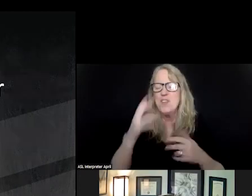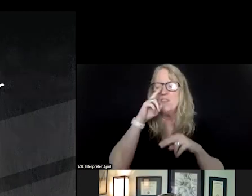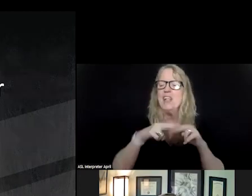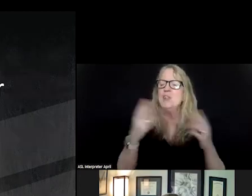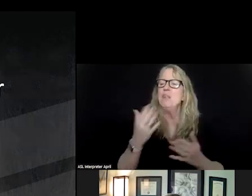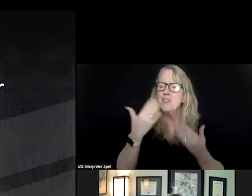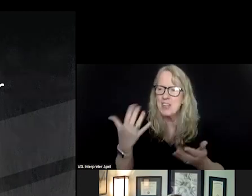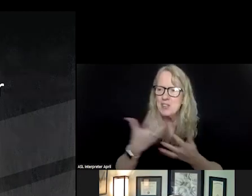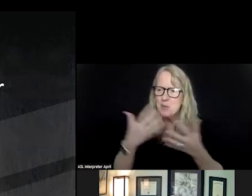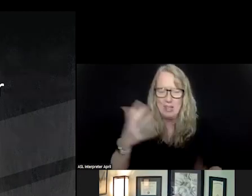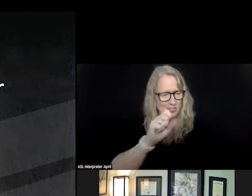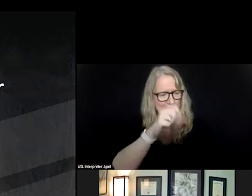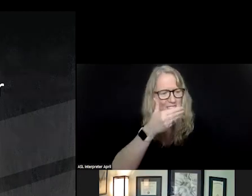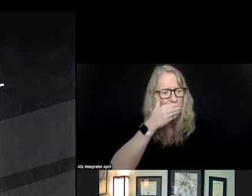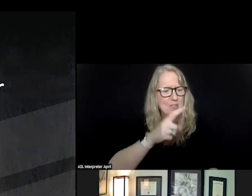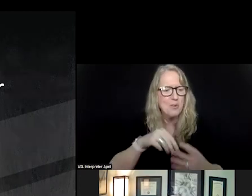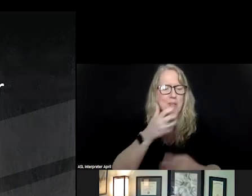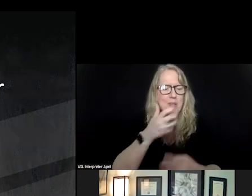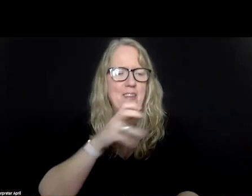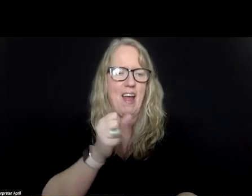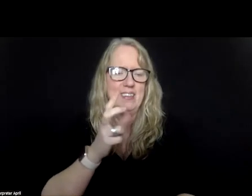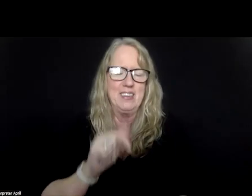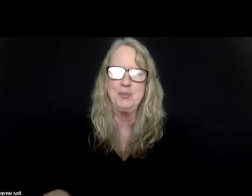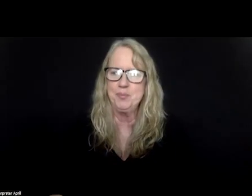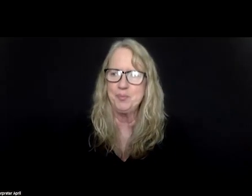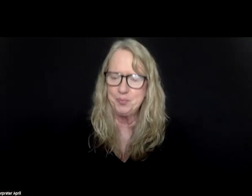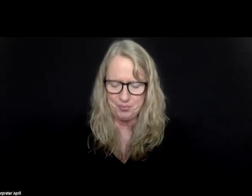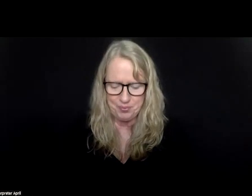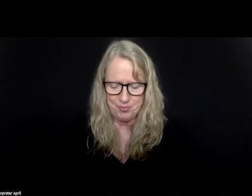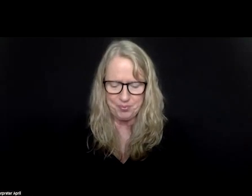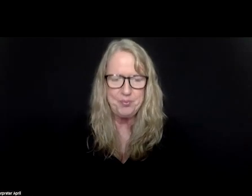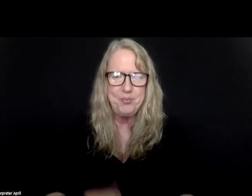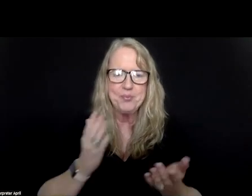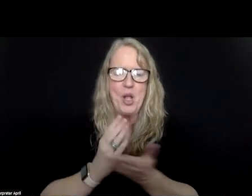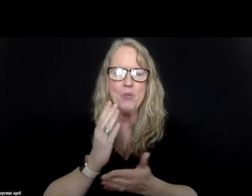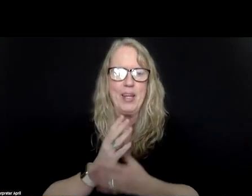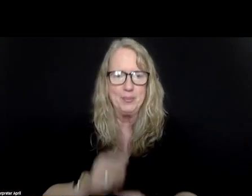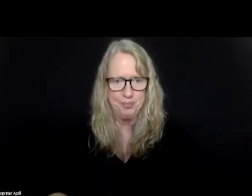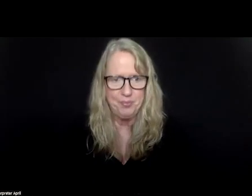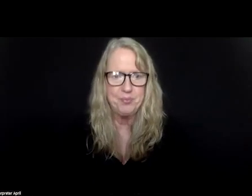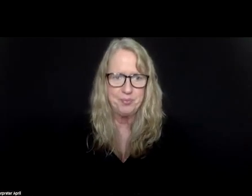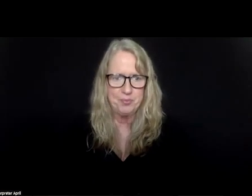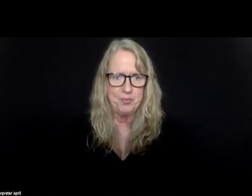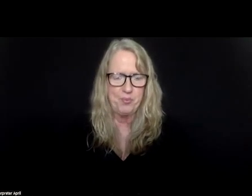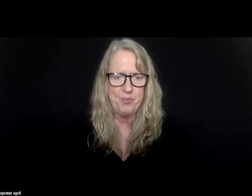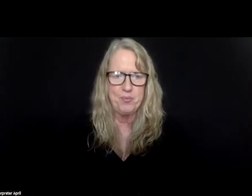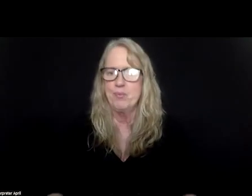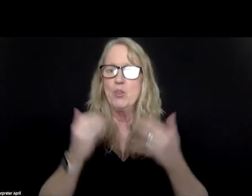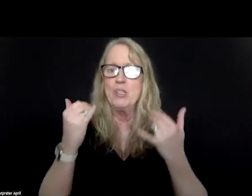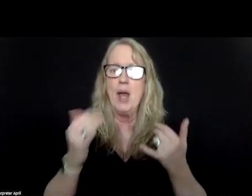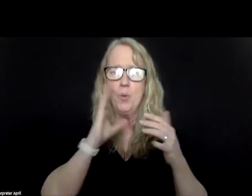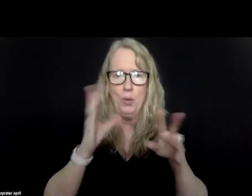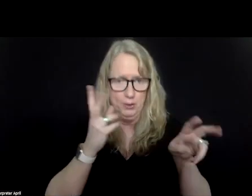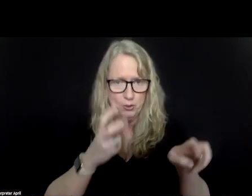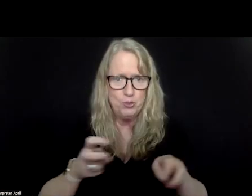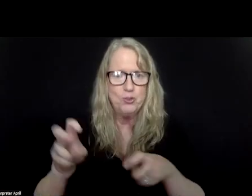you very much. Yeah, thanks for being in the hot seat. All right. So with that, I think it's the perfect transition